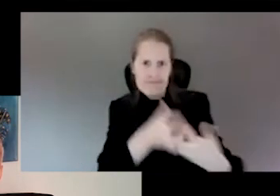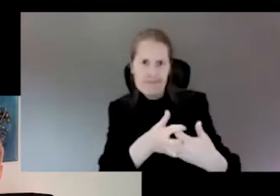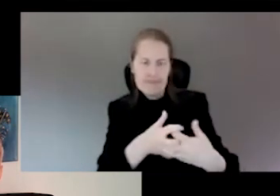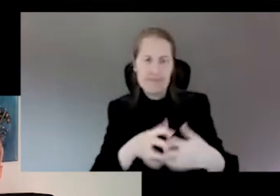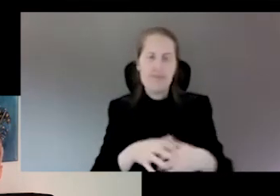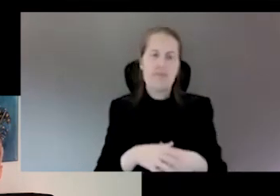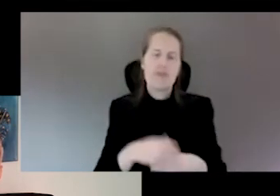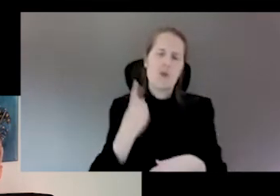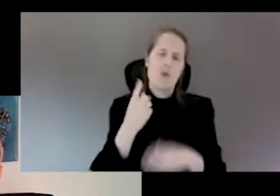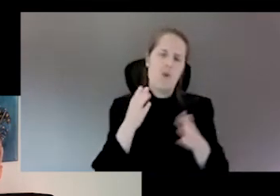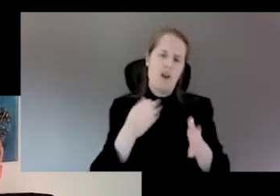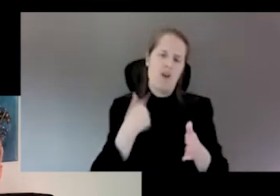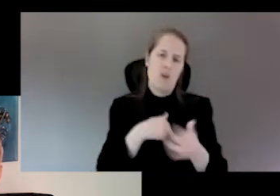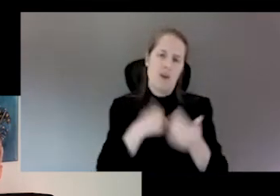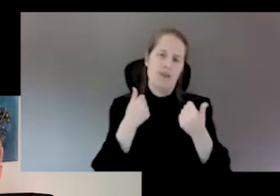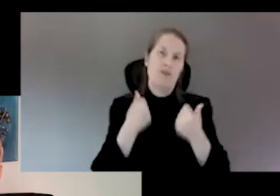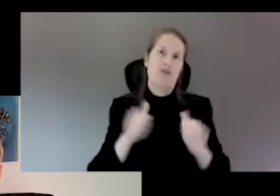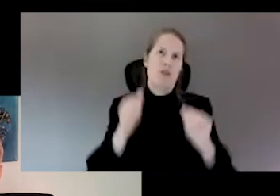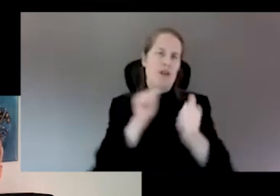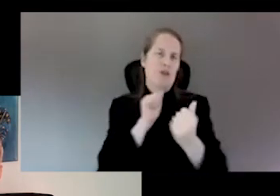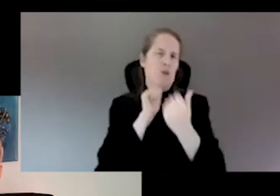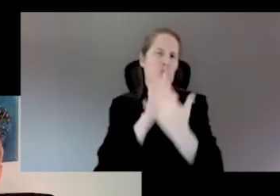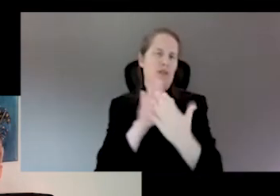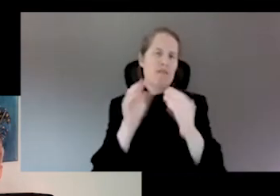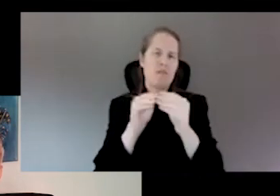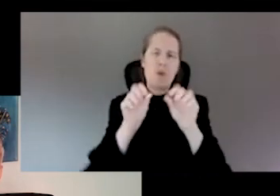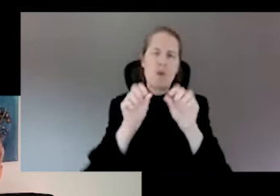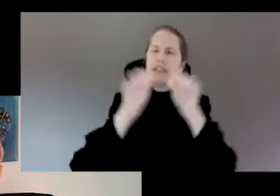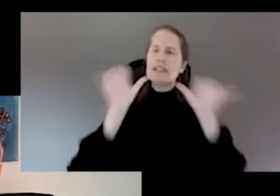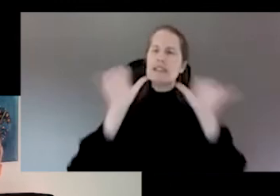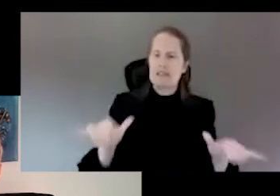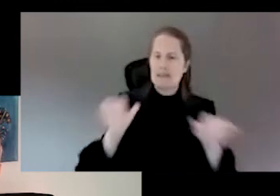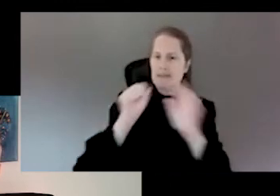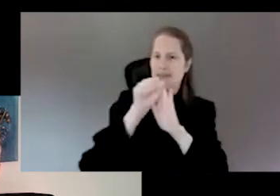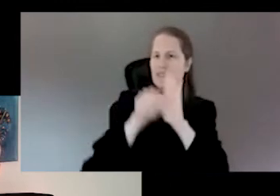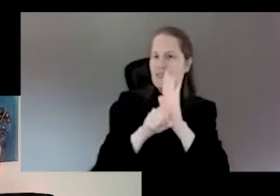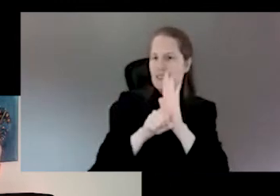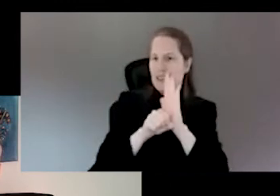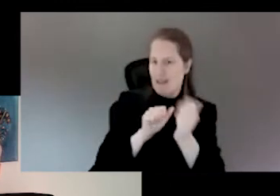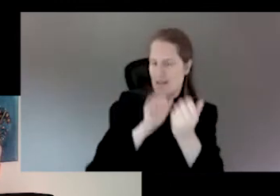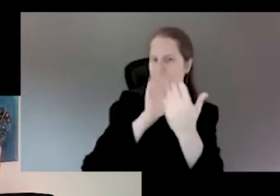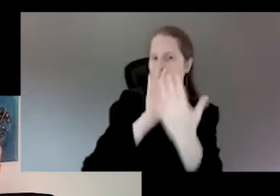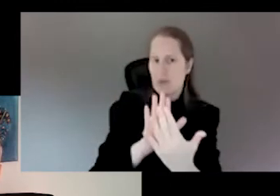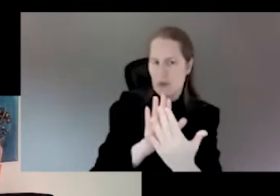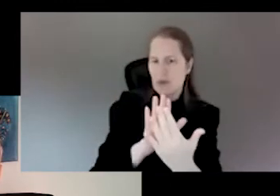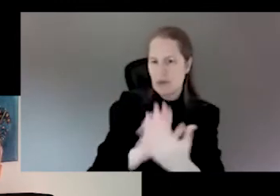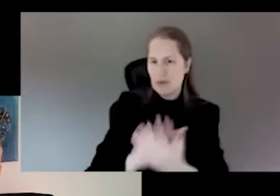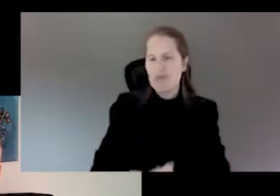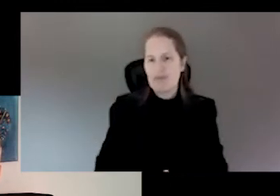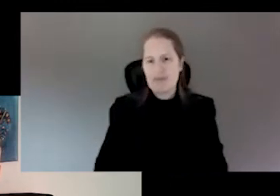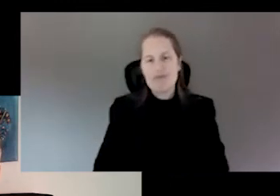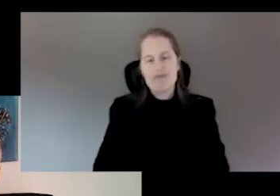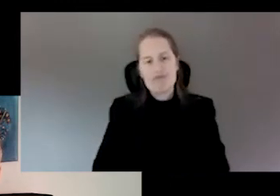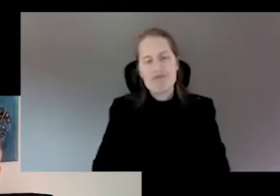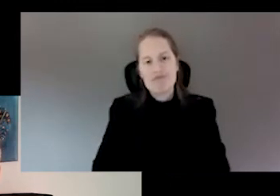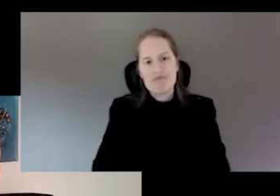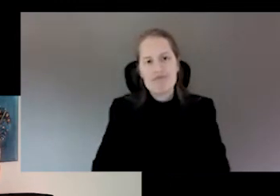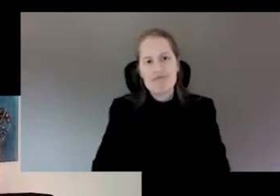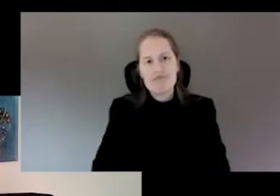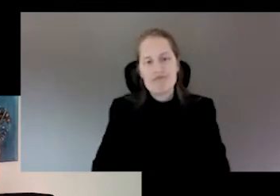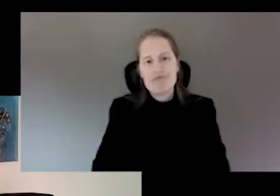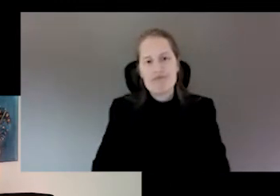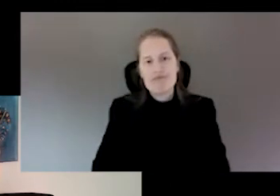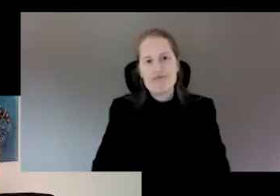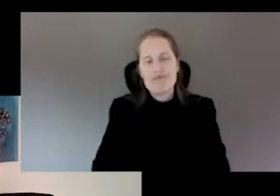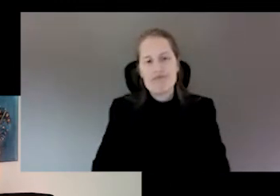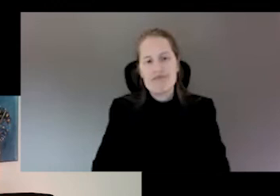to try to address this from a systematic statewide approach from that perspective. We've done other things,